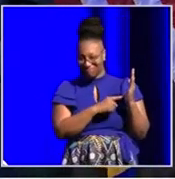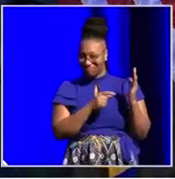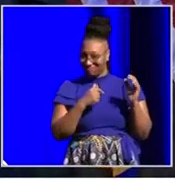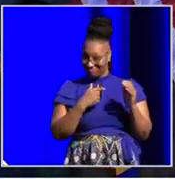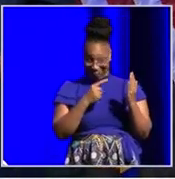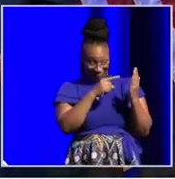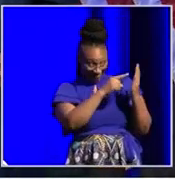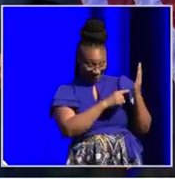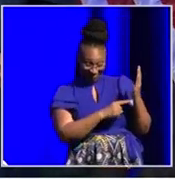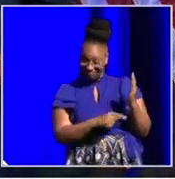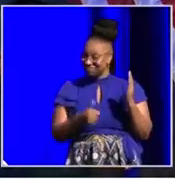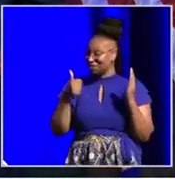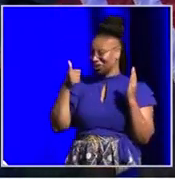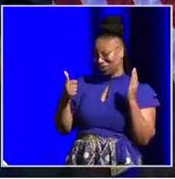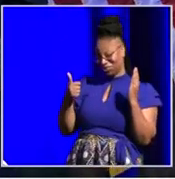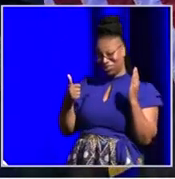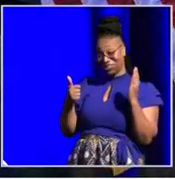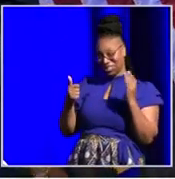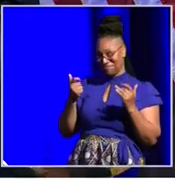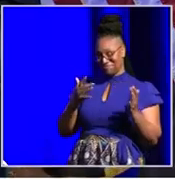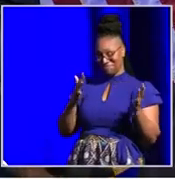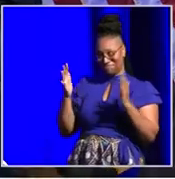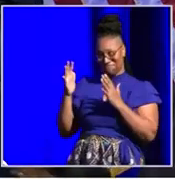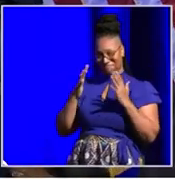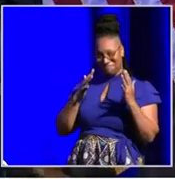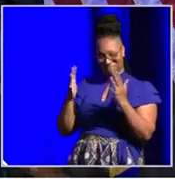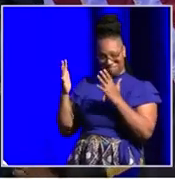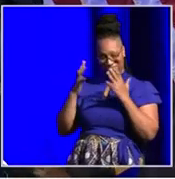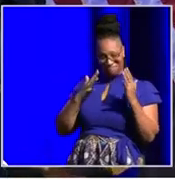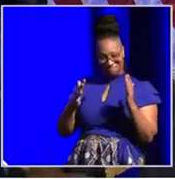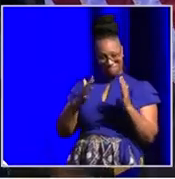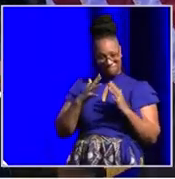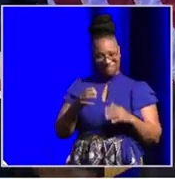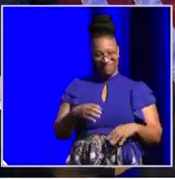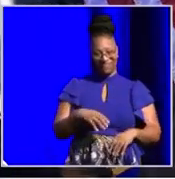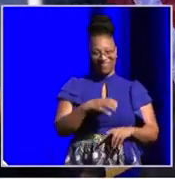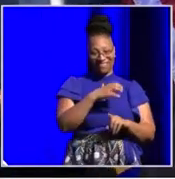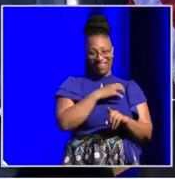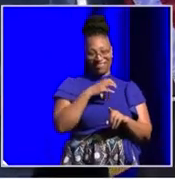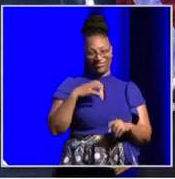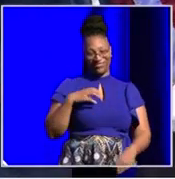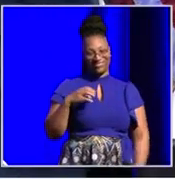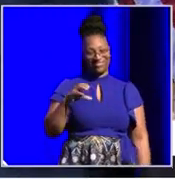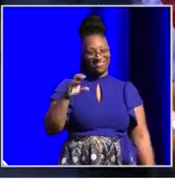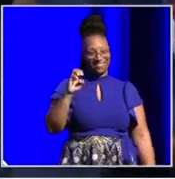Please give a warm welcome to Congresswoman Eleanor Holmes Norton.